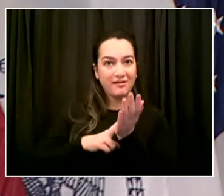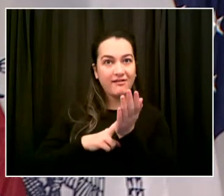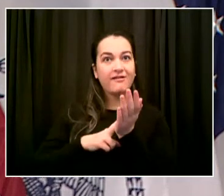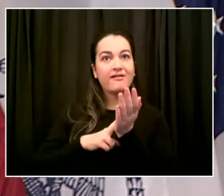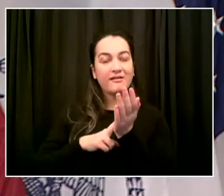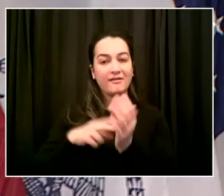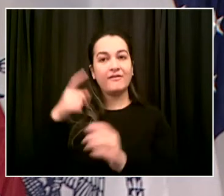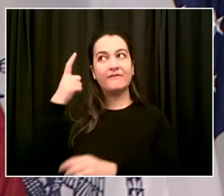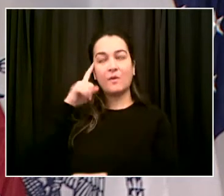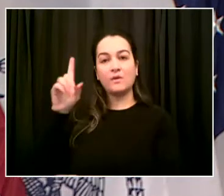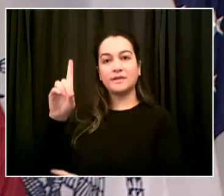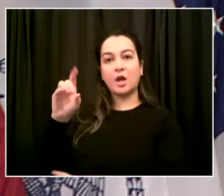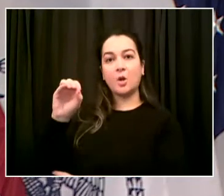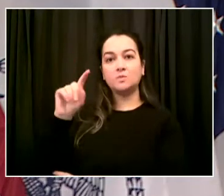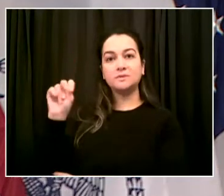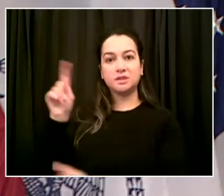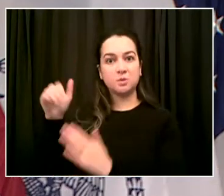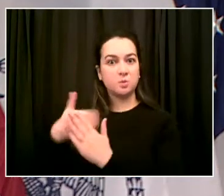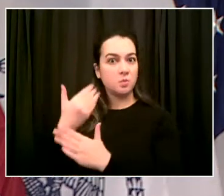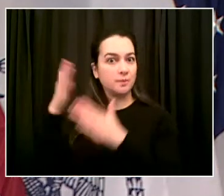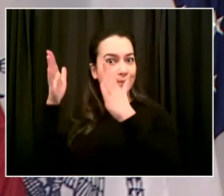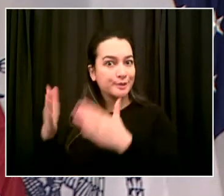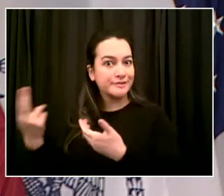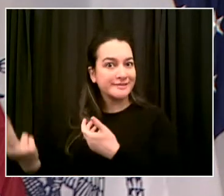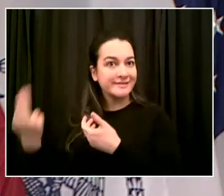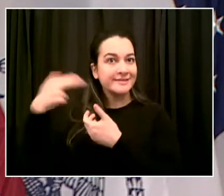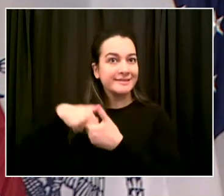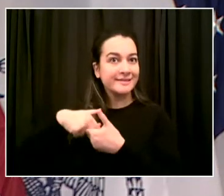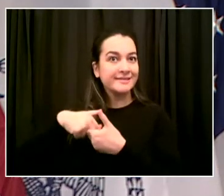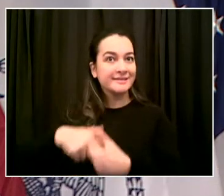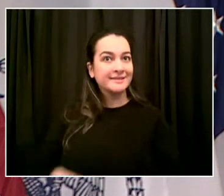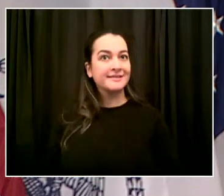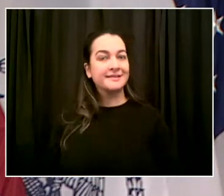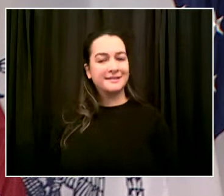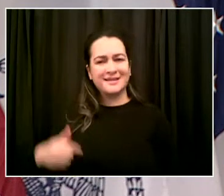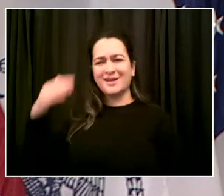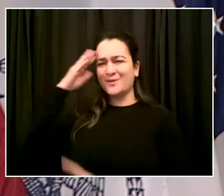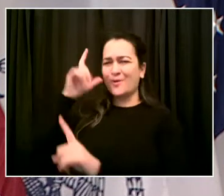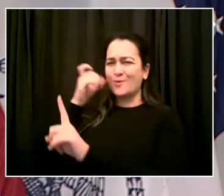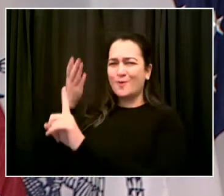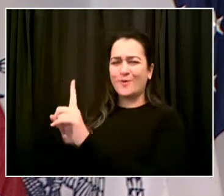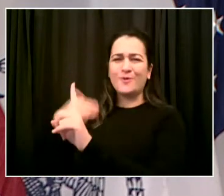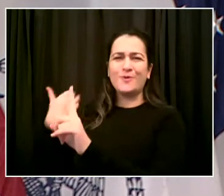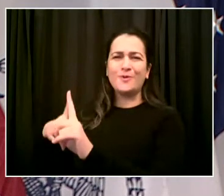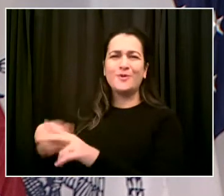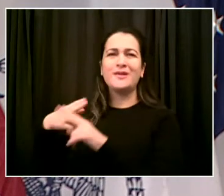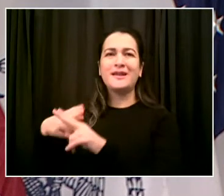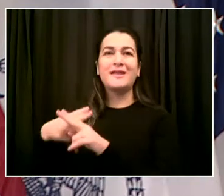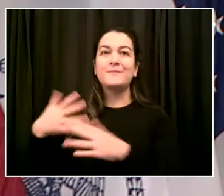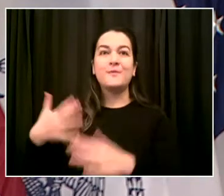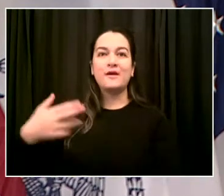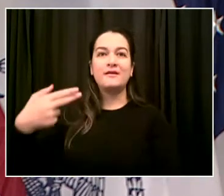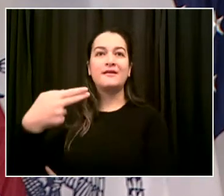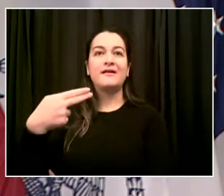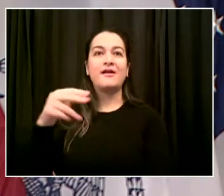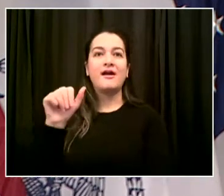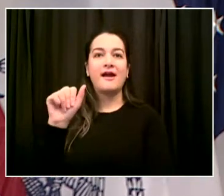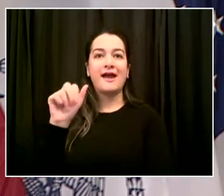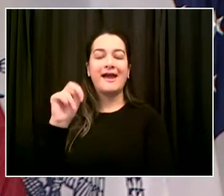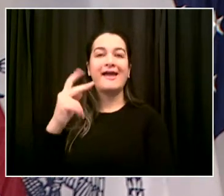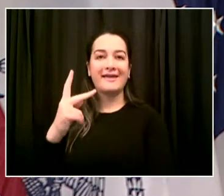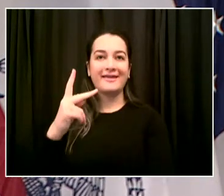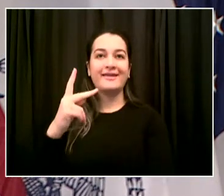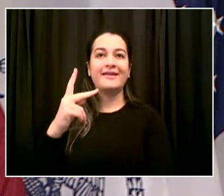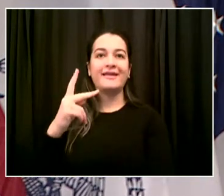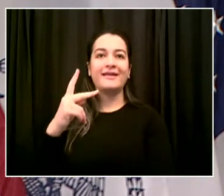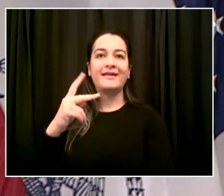in many, many causes. Hank is someone who decided early in life that he was going to pursue a legal career,